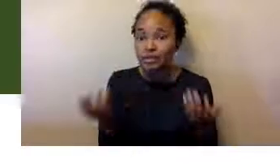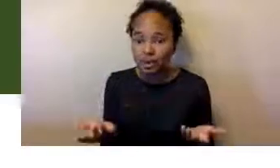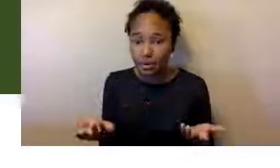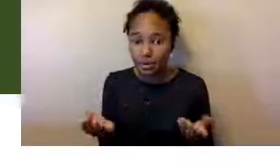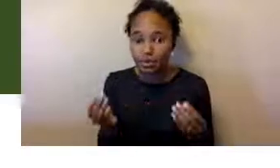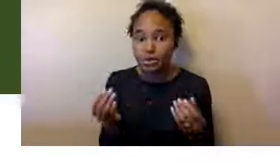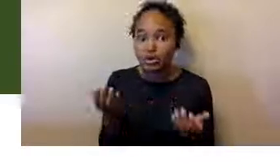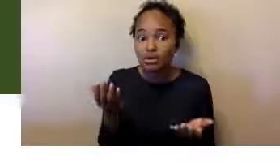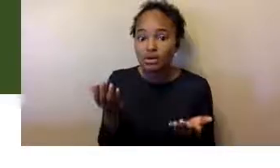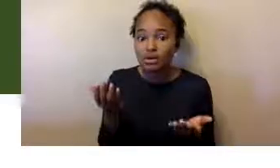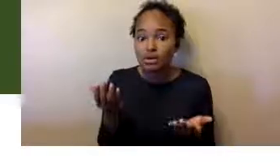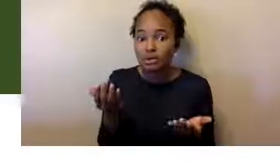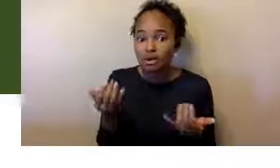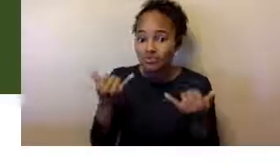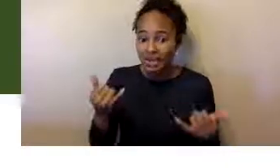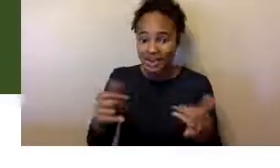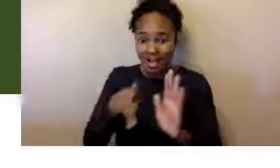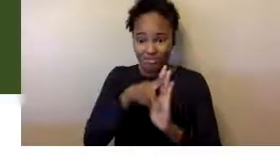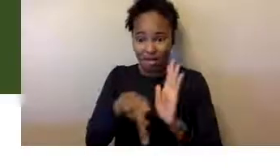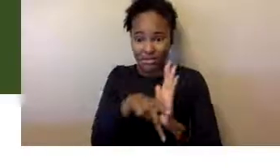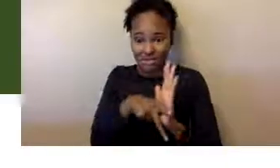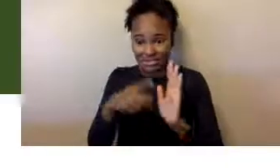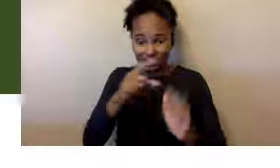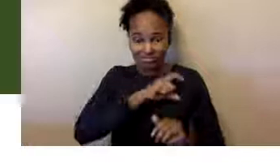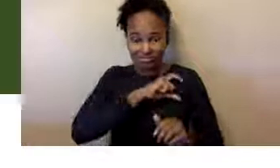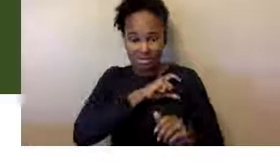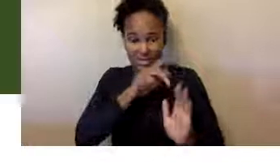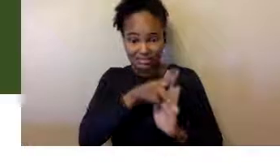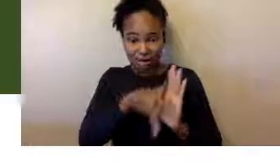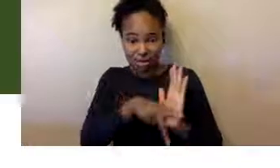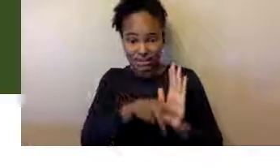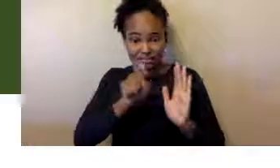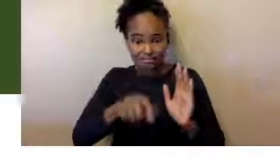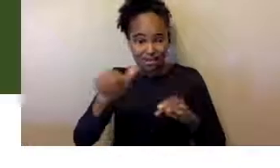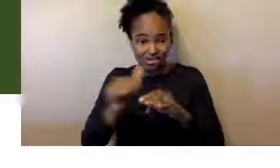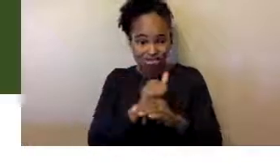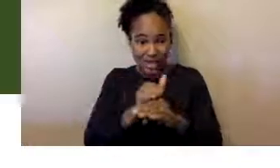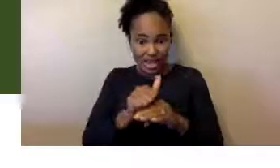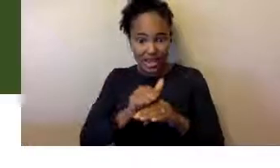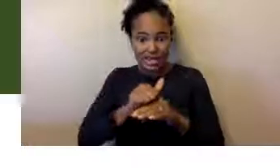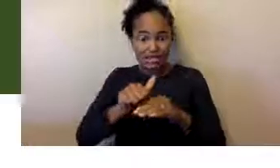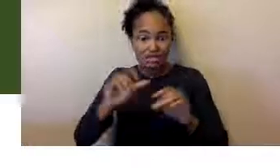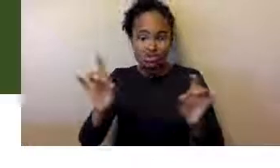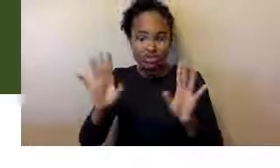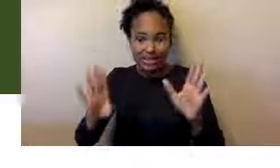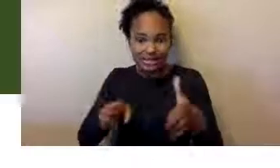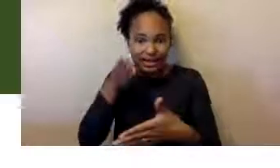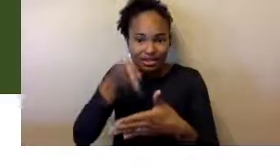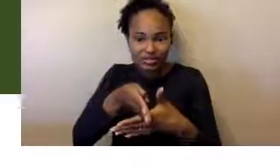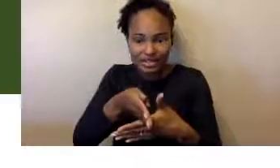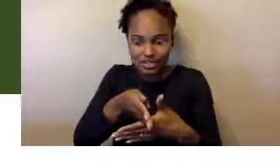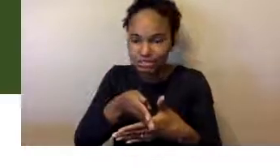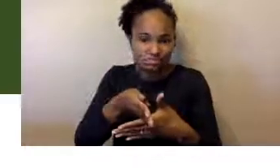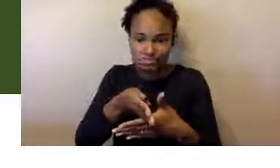existing policy in many departments to actually receive crisis intervention training or those types